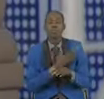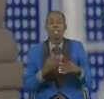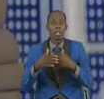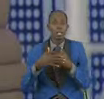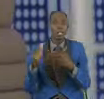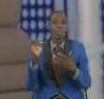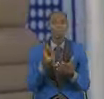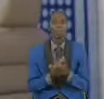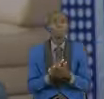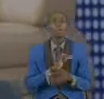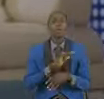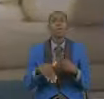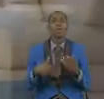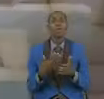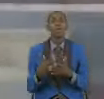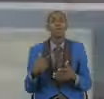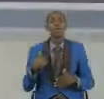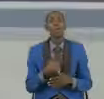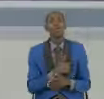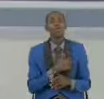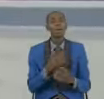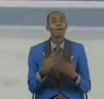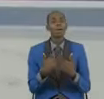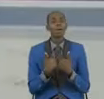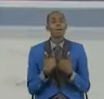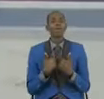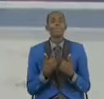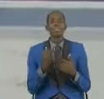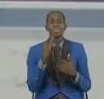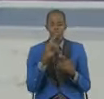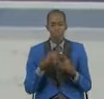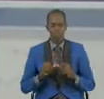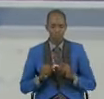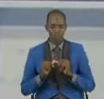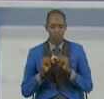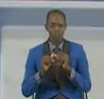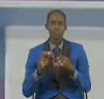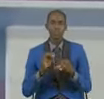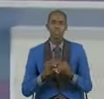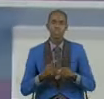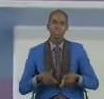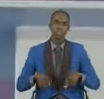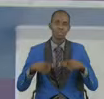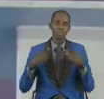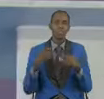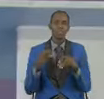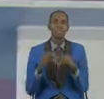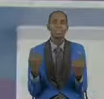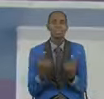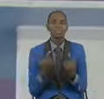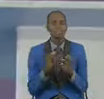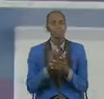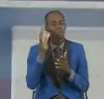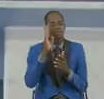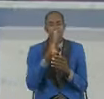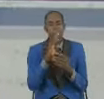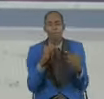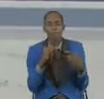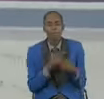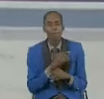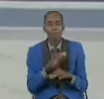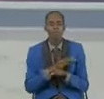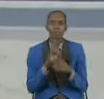we have is living a sinful life. That will be painful to the Lord. But